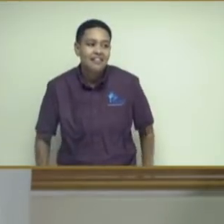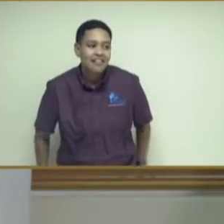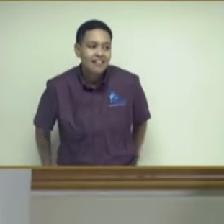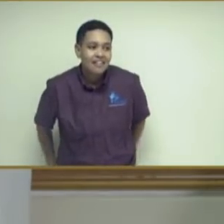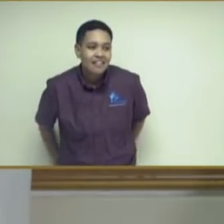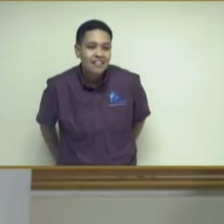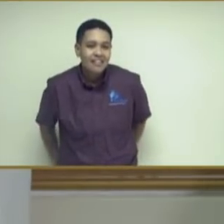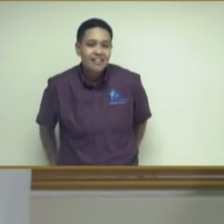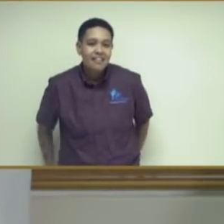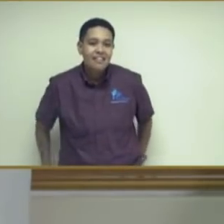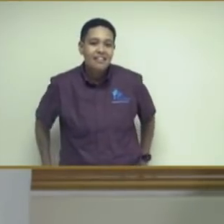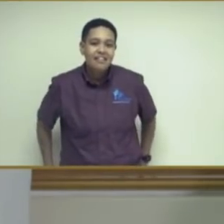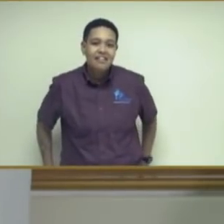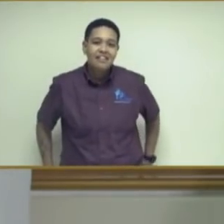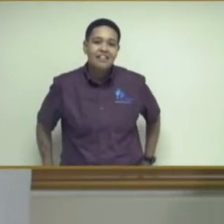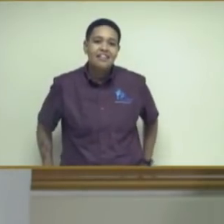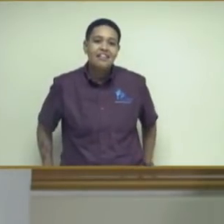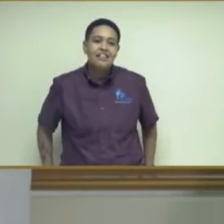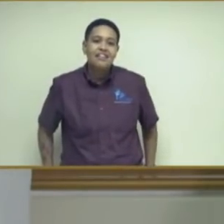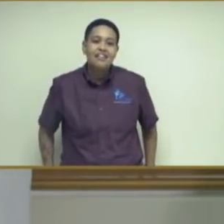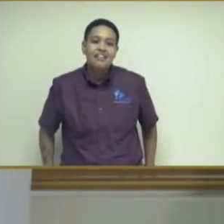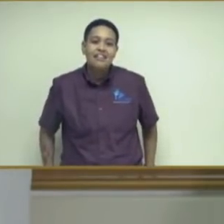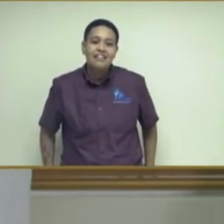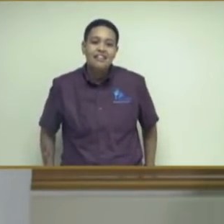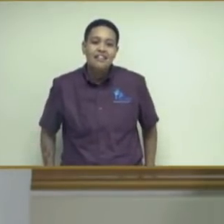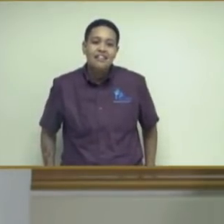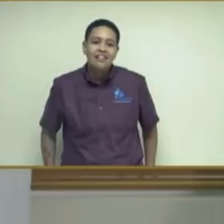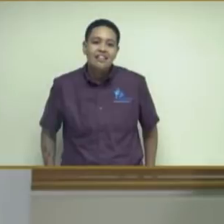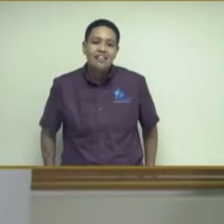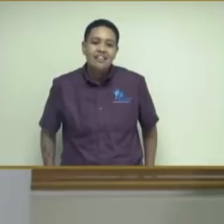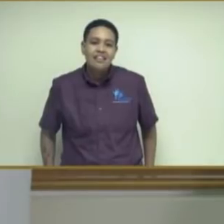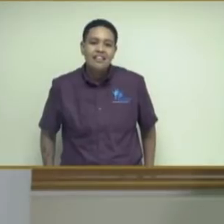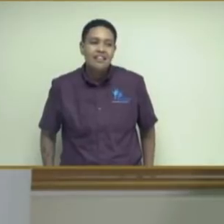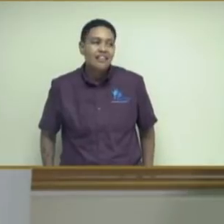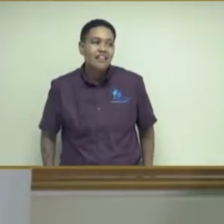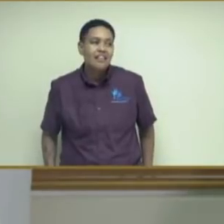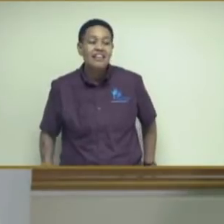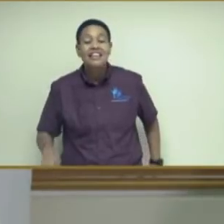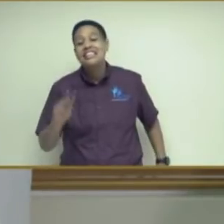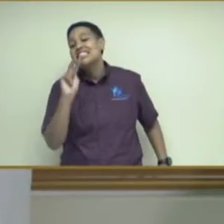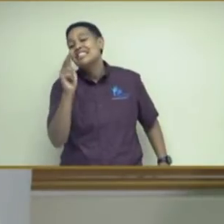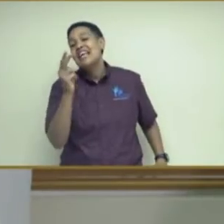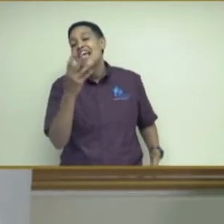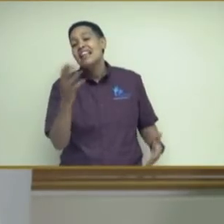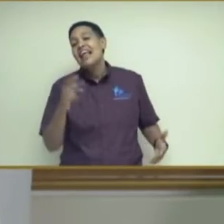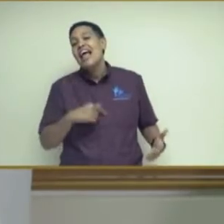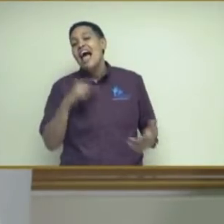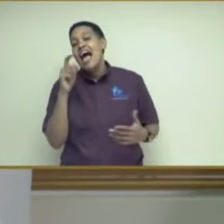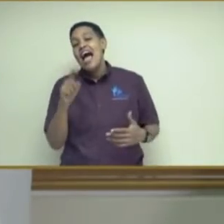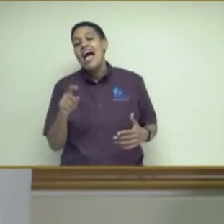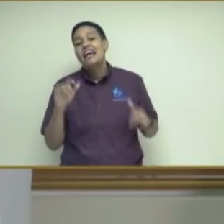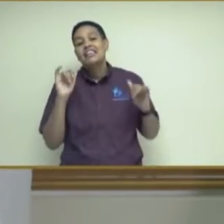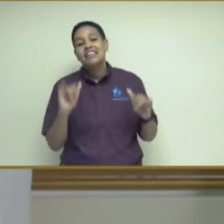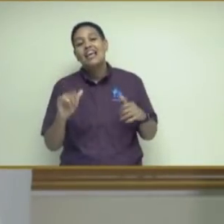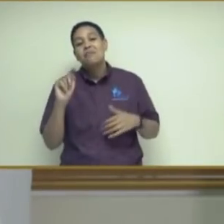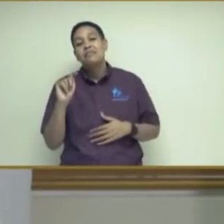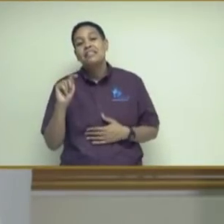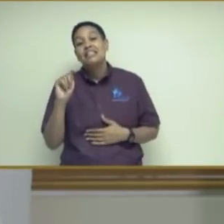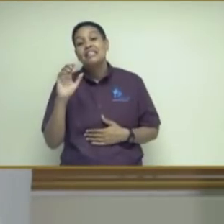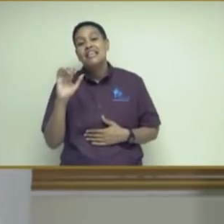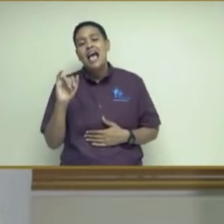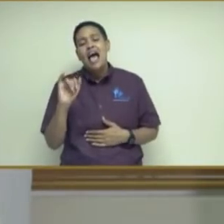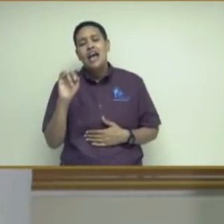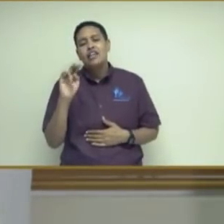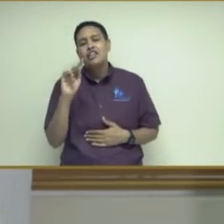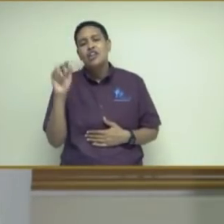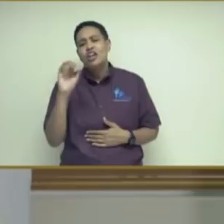I'm muted. No. It says you're muted. Okay, the second thing I'd like to ask about is the same TCI patient. How